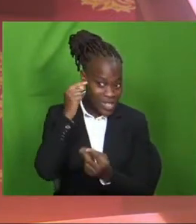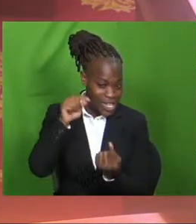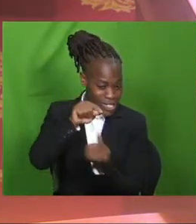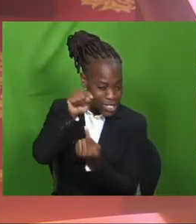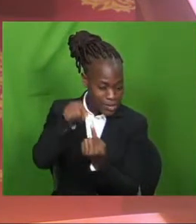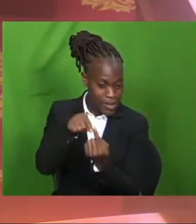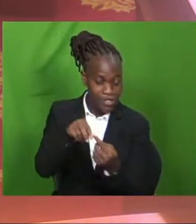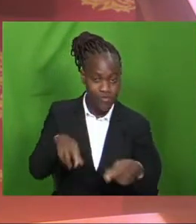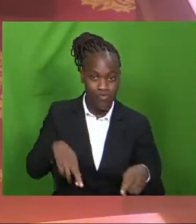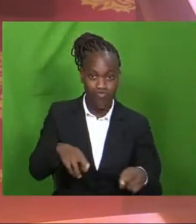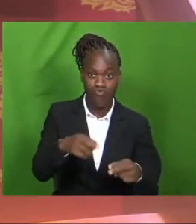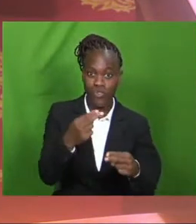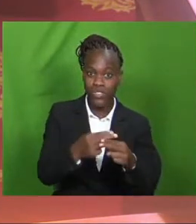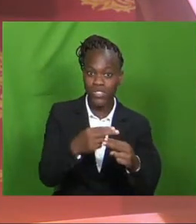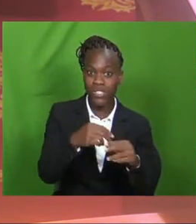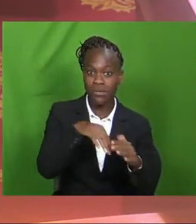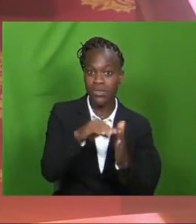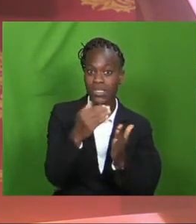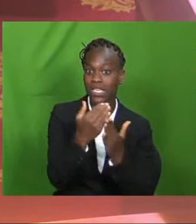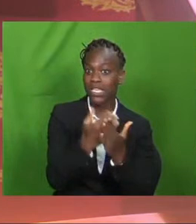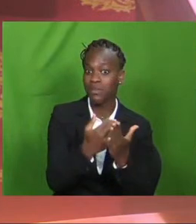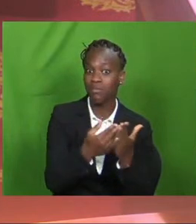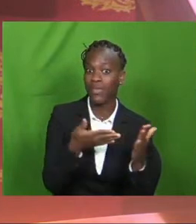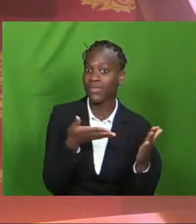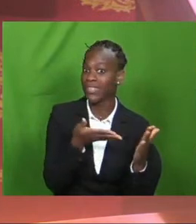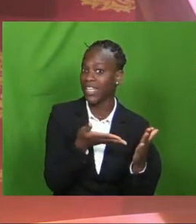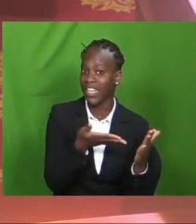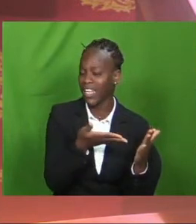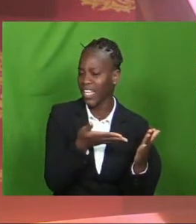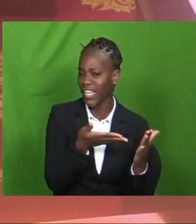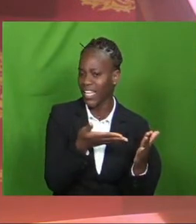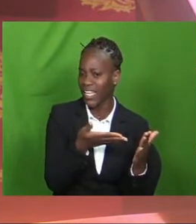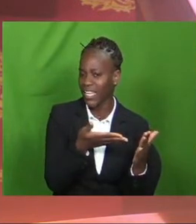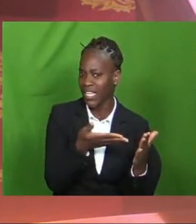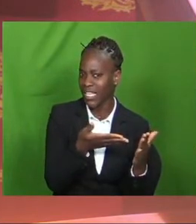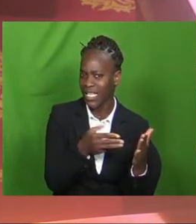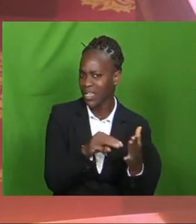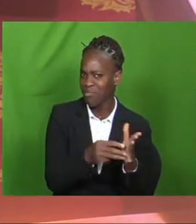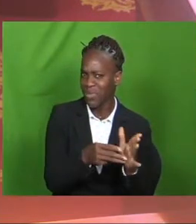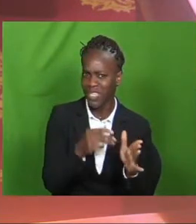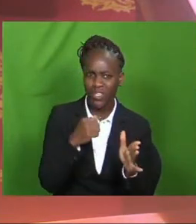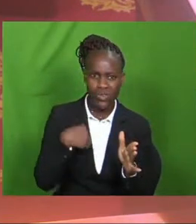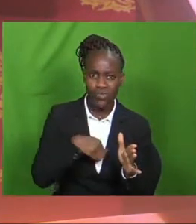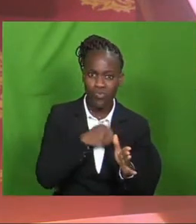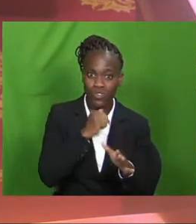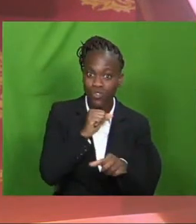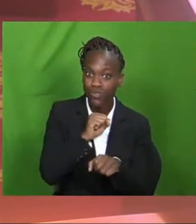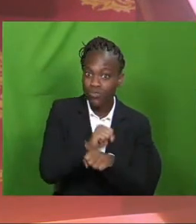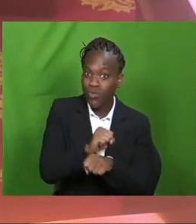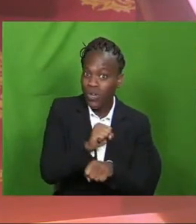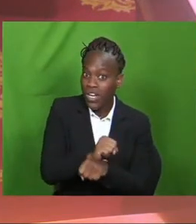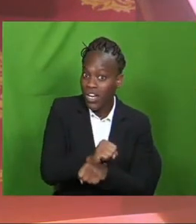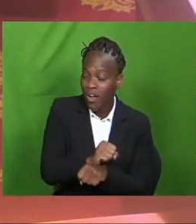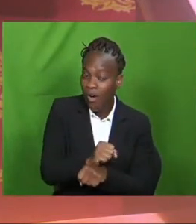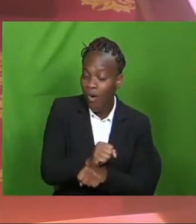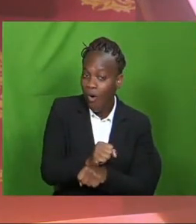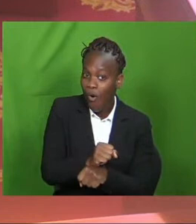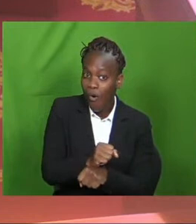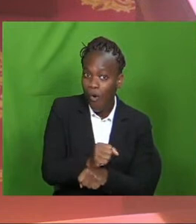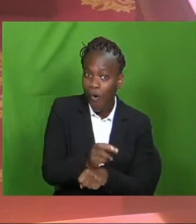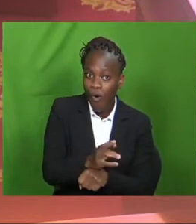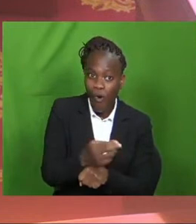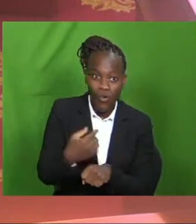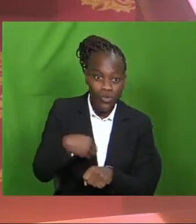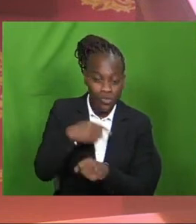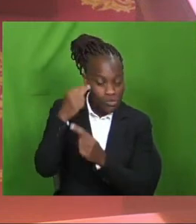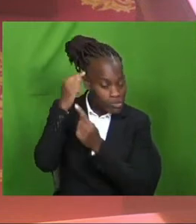mentioned in a budget or being listed in a budget, it doesn't mean that provision is not made and is not going